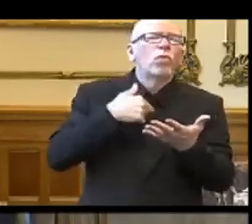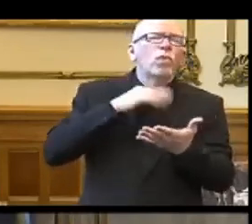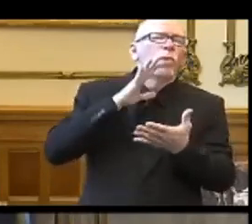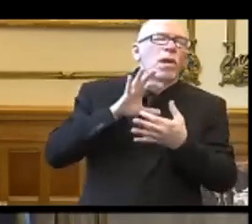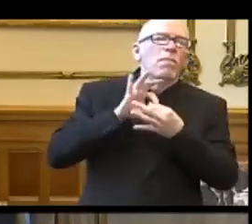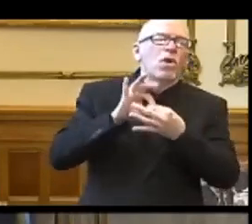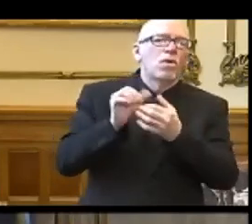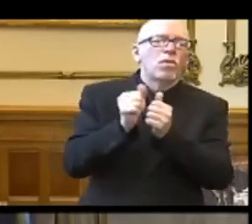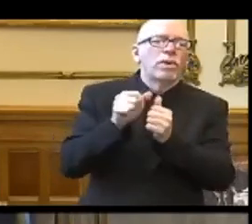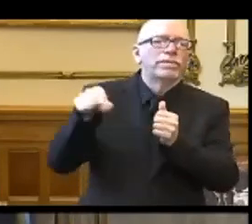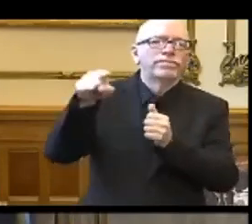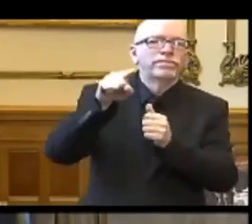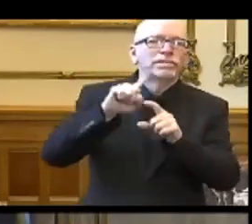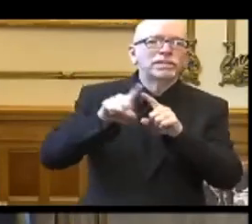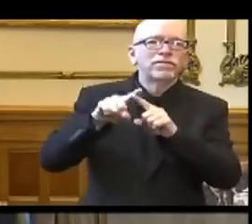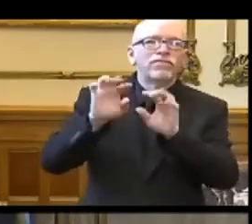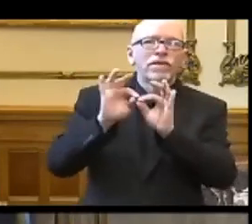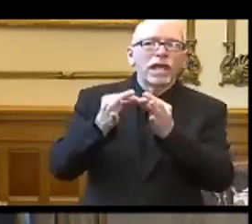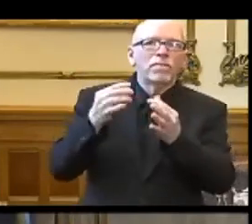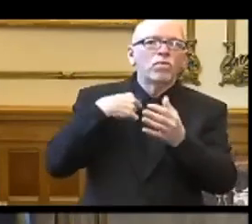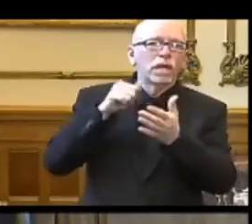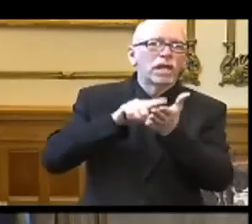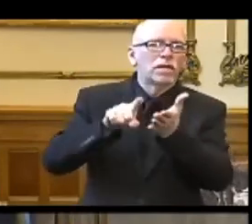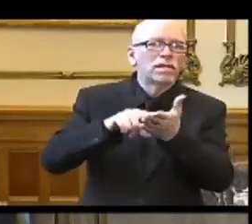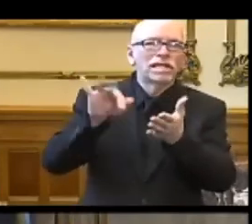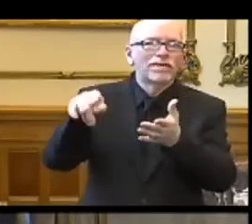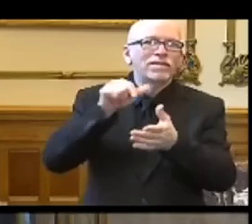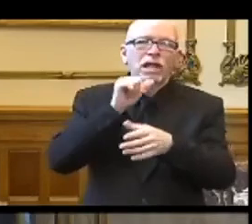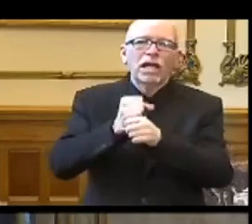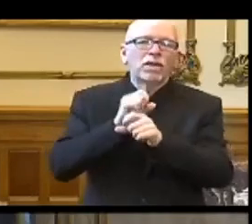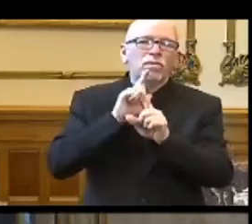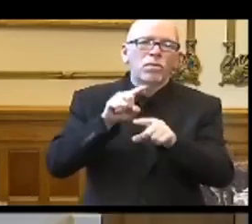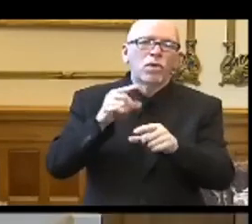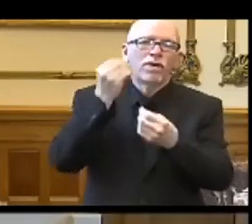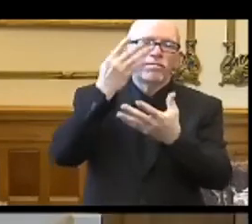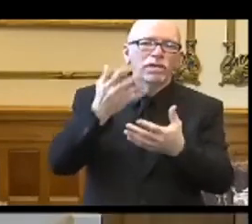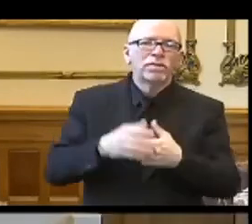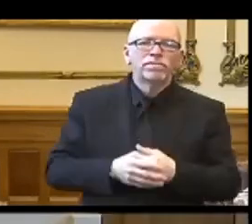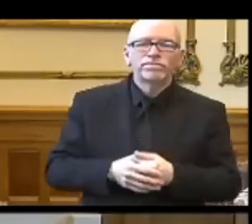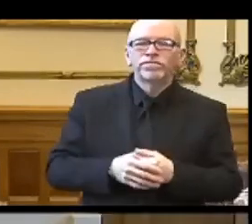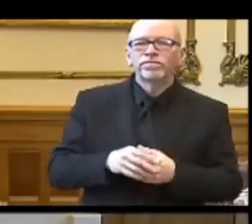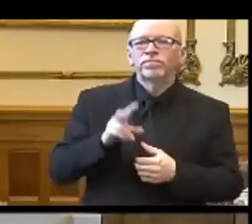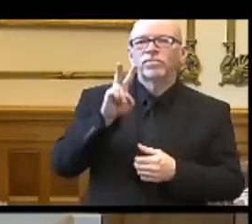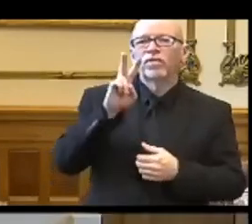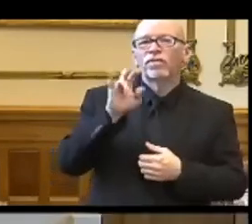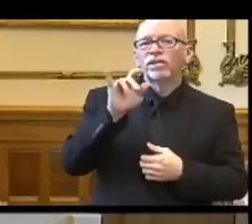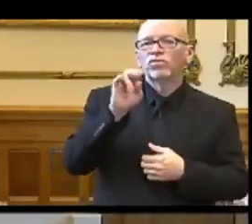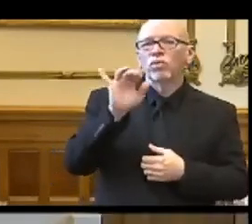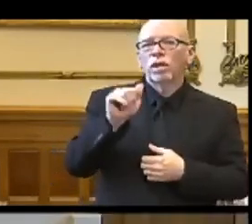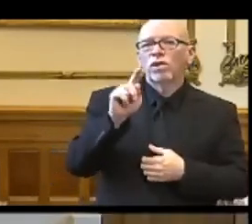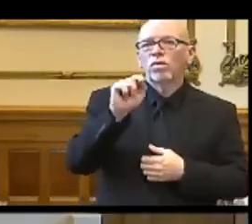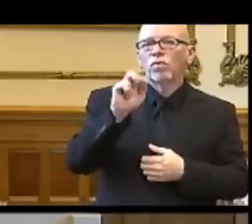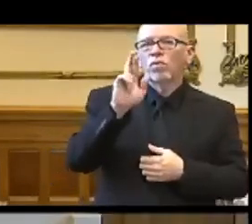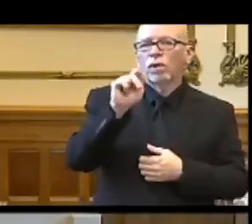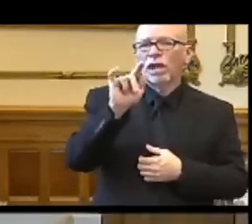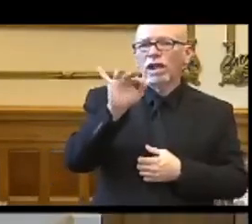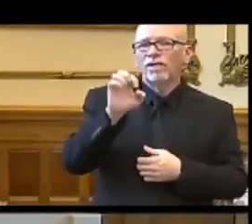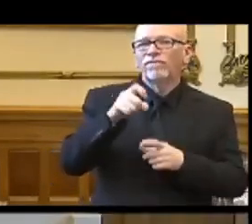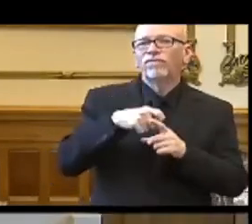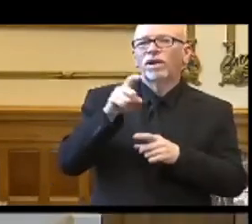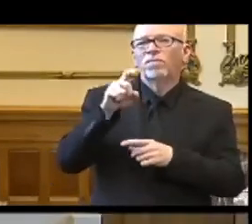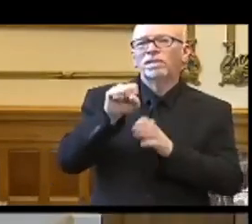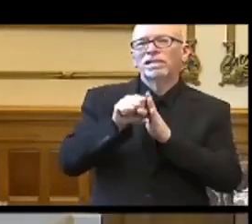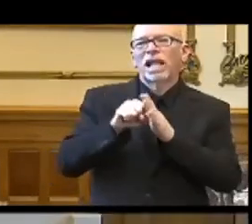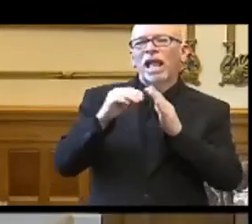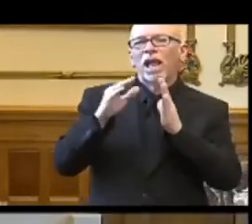with individual families to look into that further. Victoria Ratliff, the State House File. Hello,